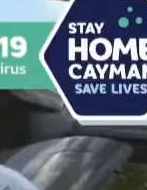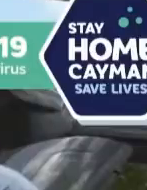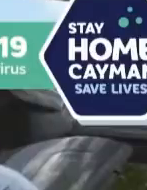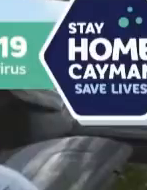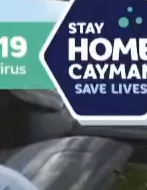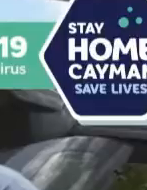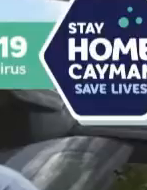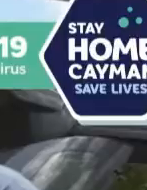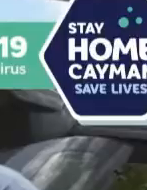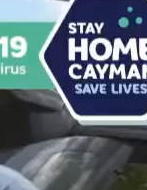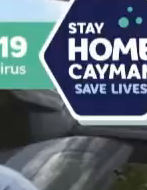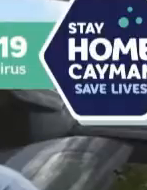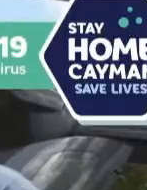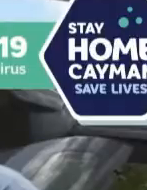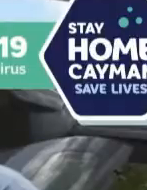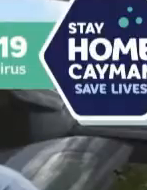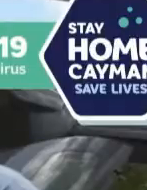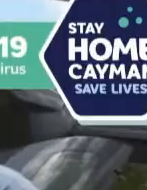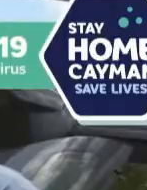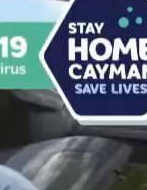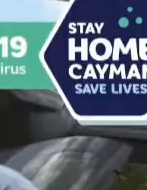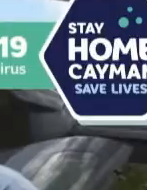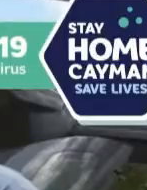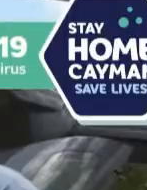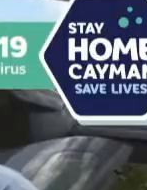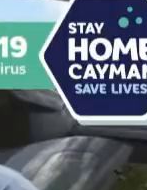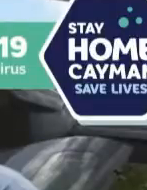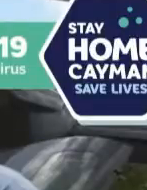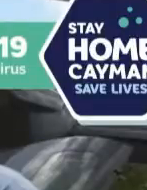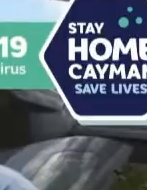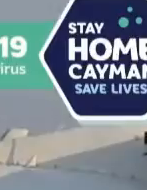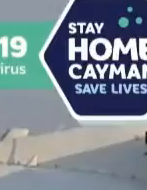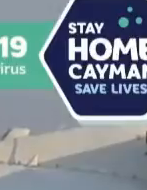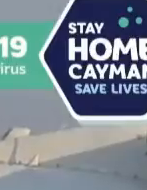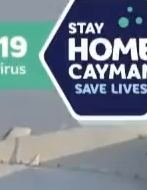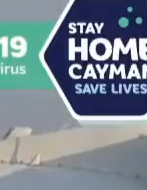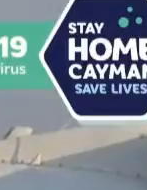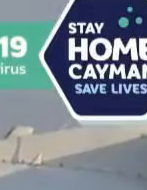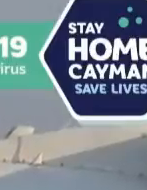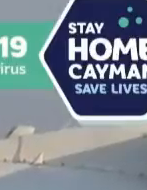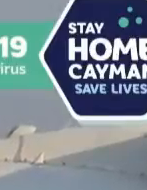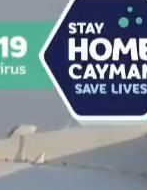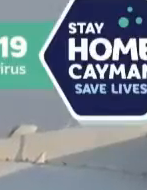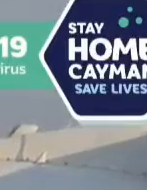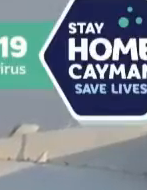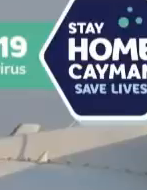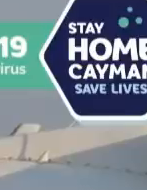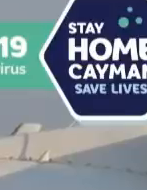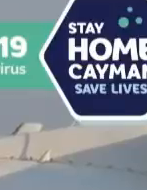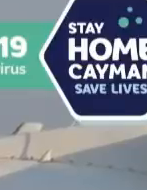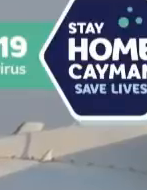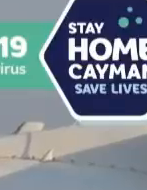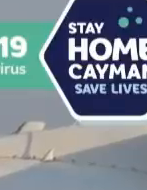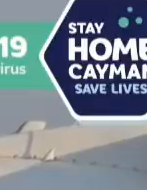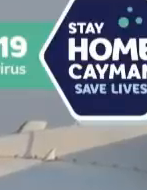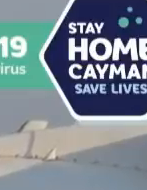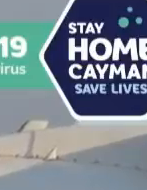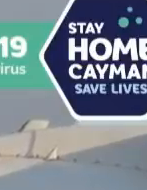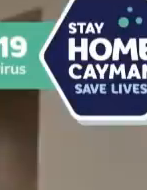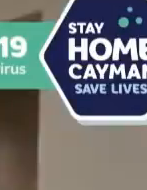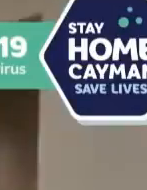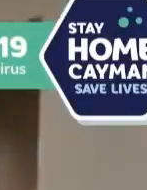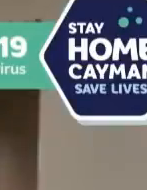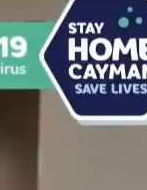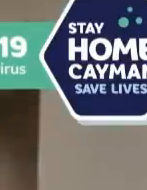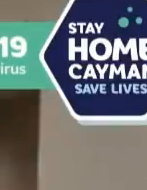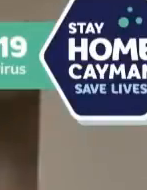your stories and experiences and let us as a community start the gratitude trend to the many people putting their lives on the front line. Whether you have a family member on the